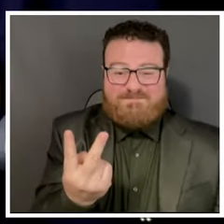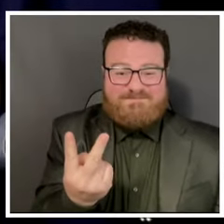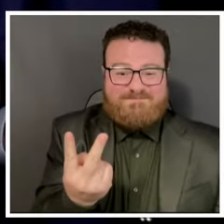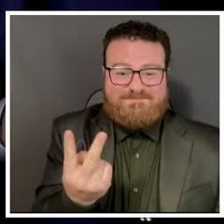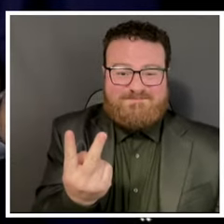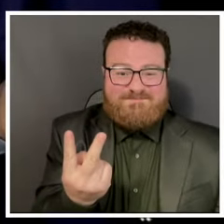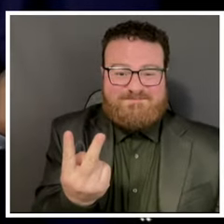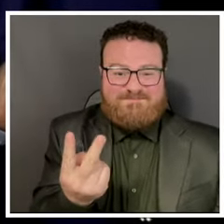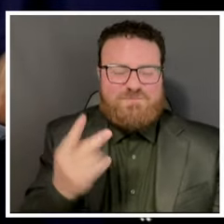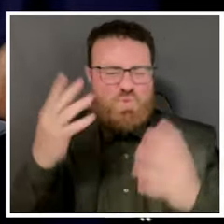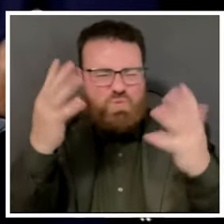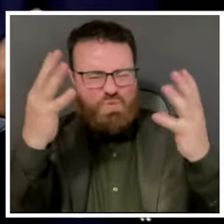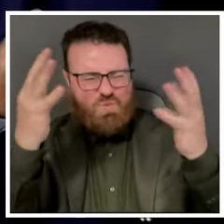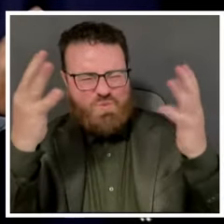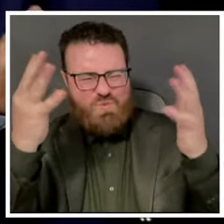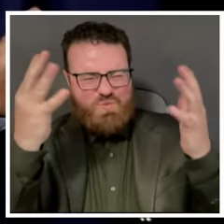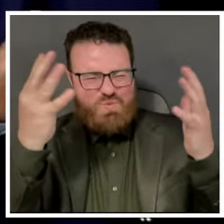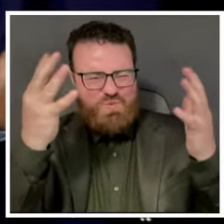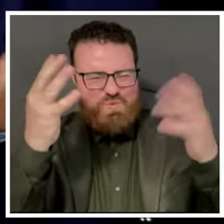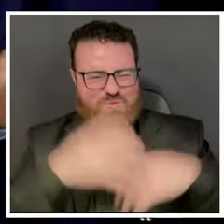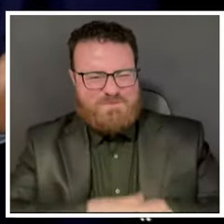Trump's running again on the same